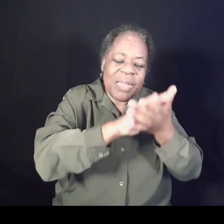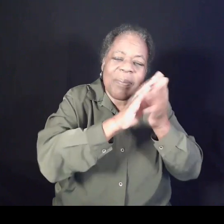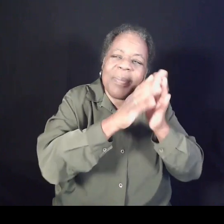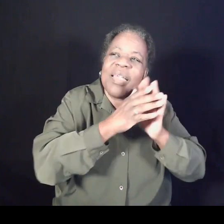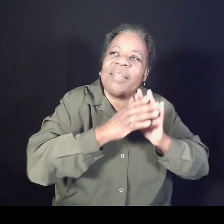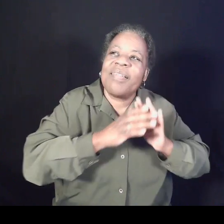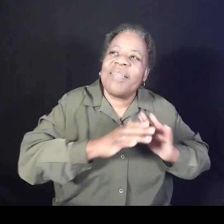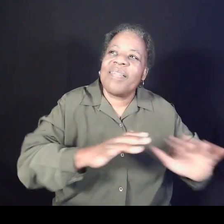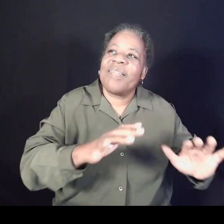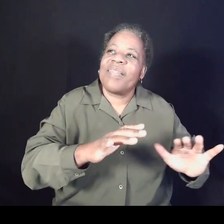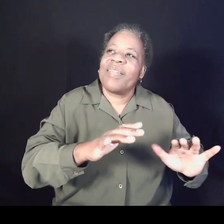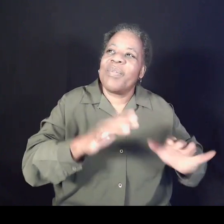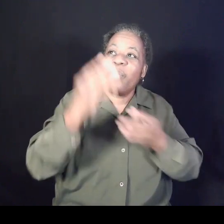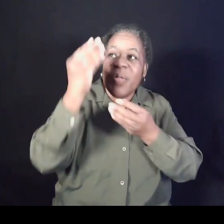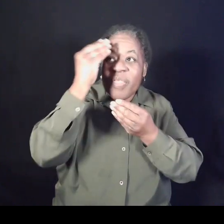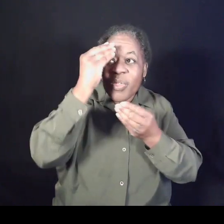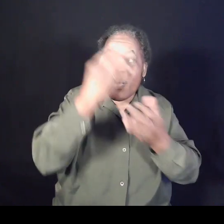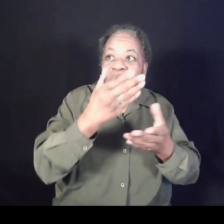with the news of your coming.